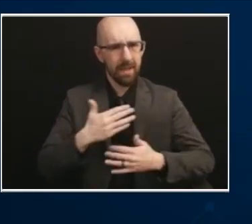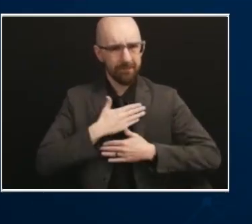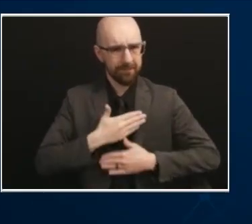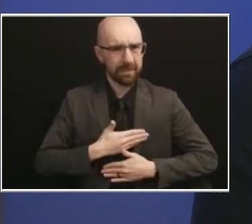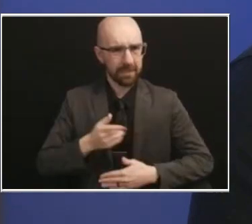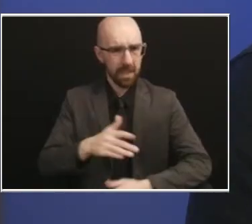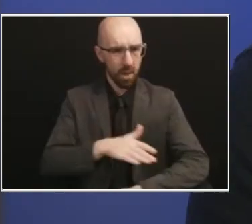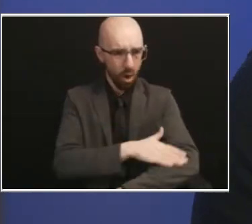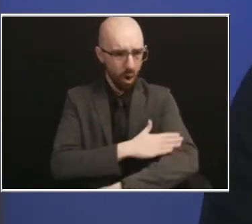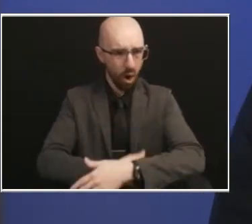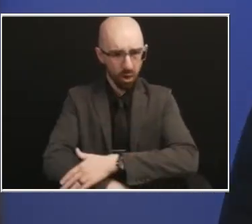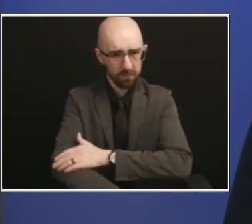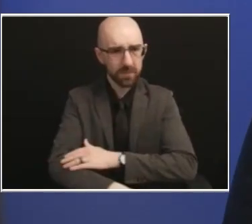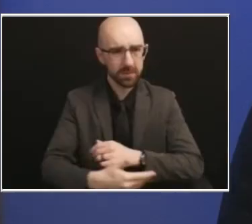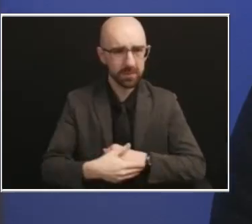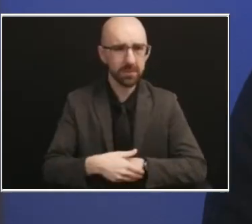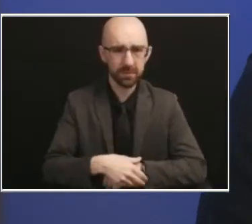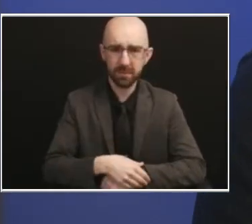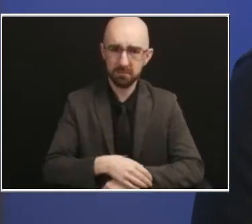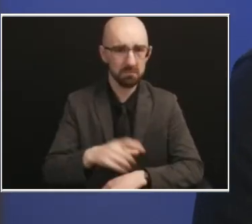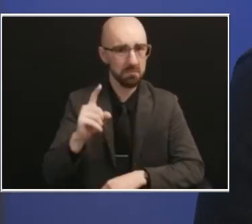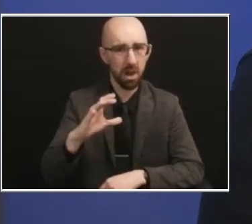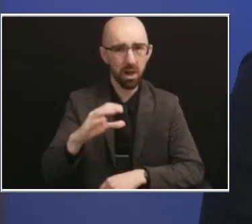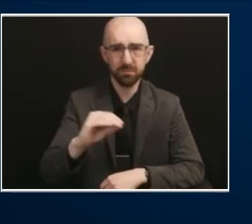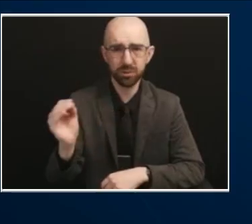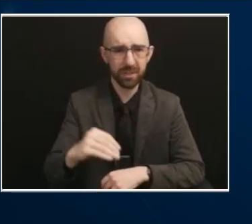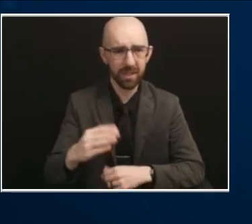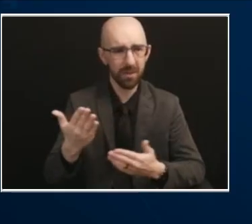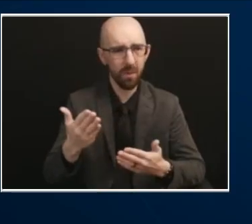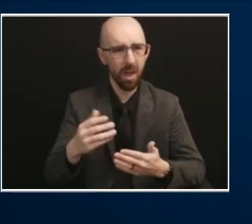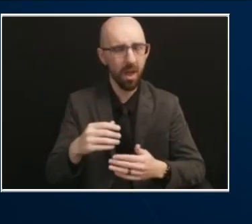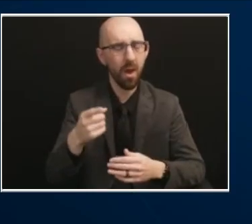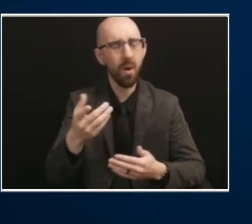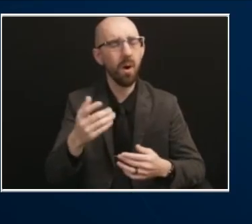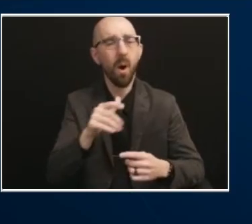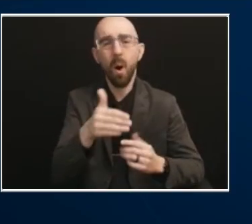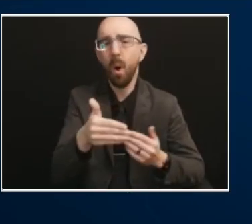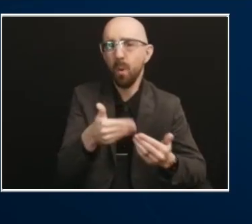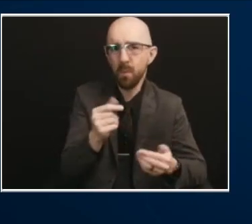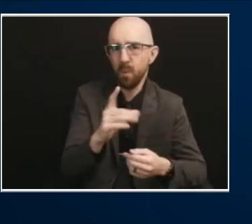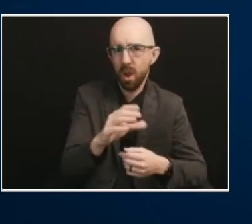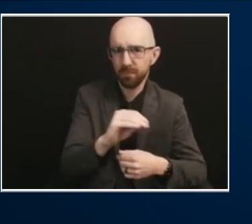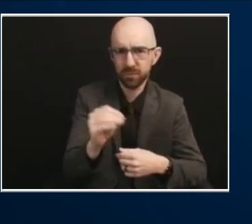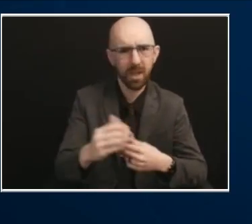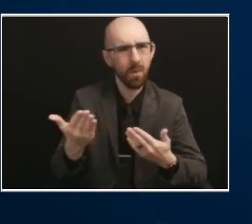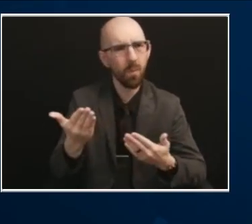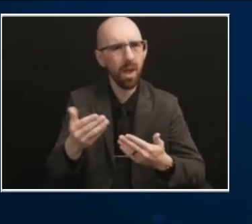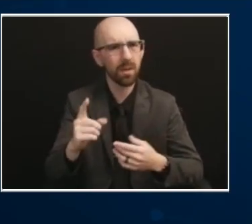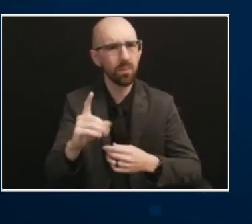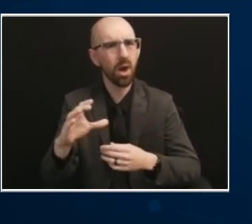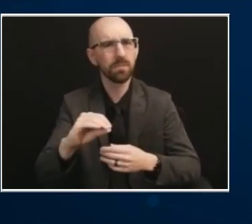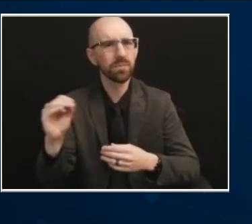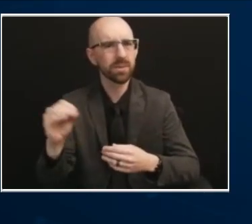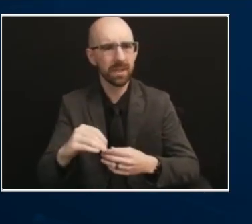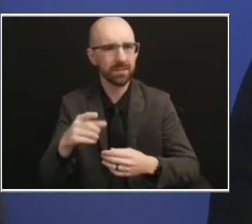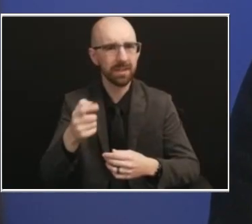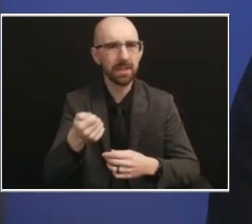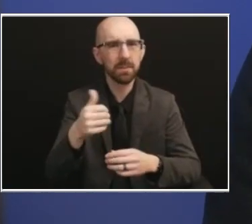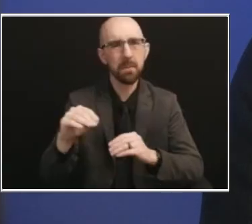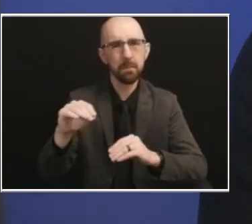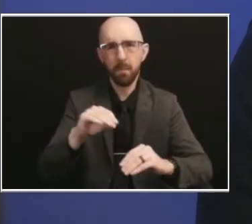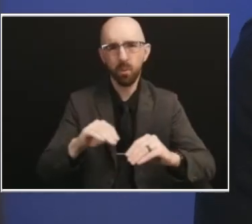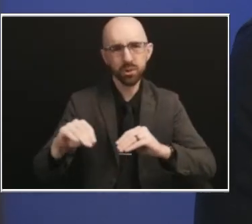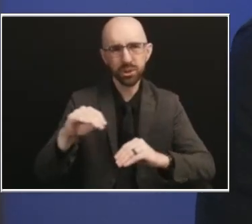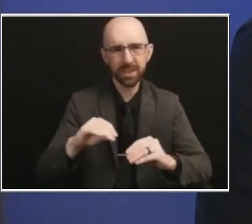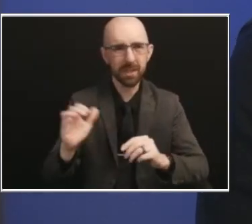almost 100%. What's holding you back from saying it's 100? Just slight bits of range of motion that I'm still working on to get back to